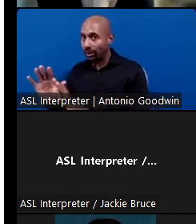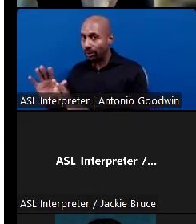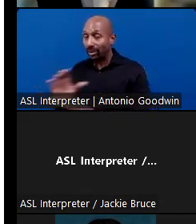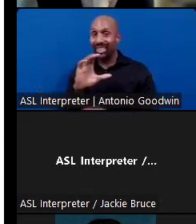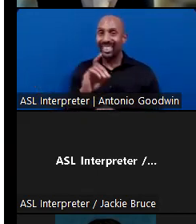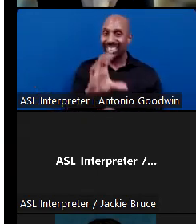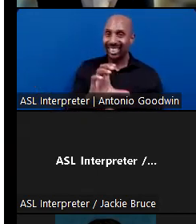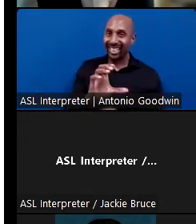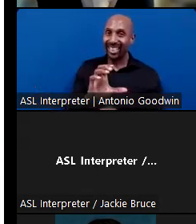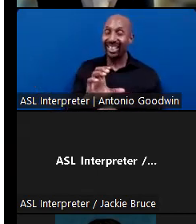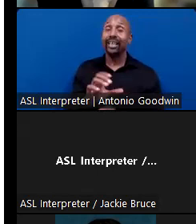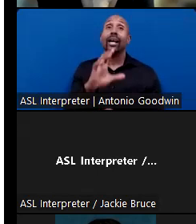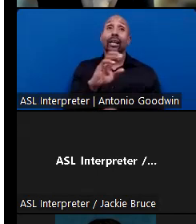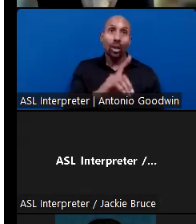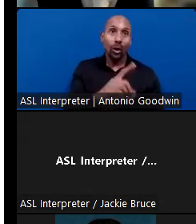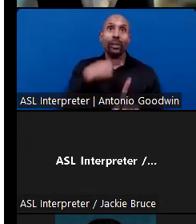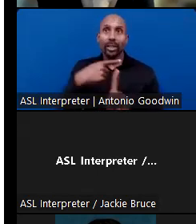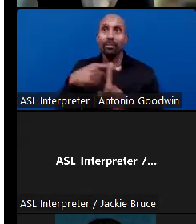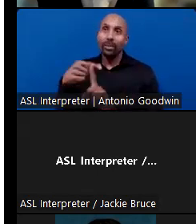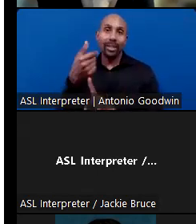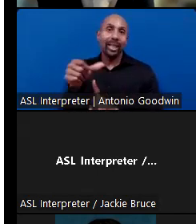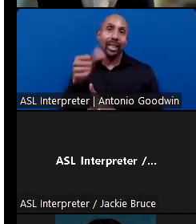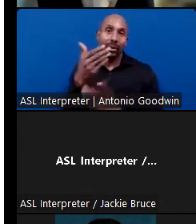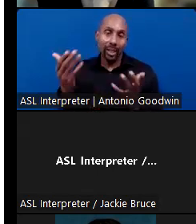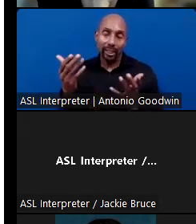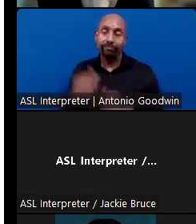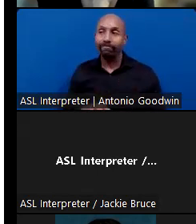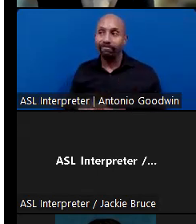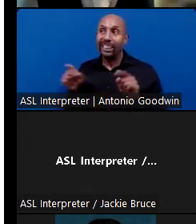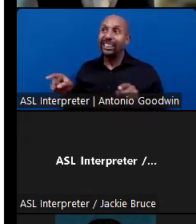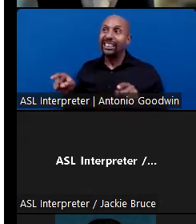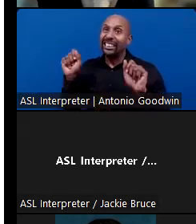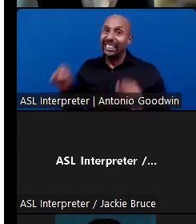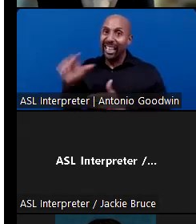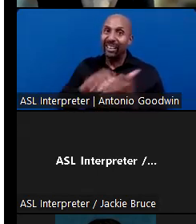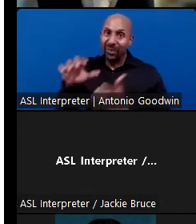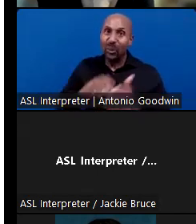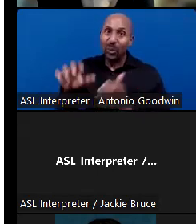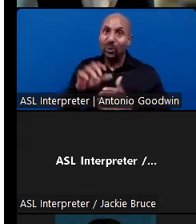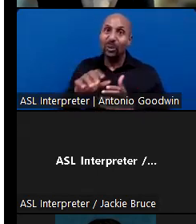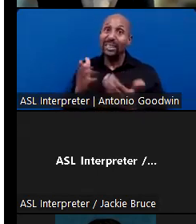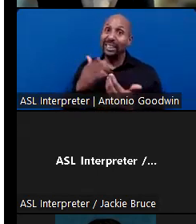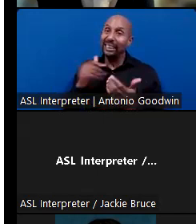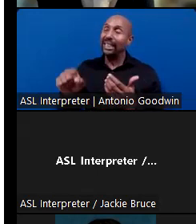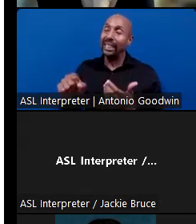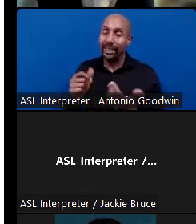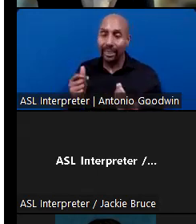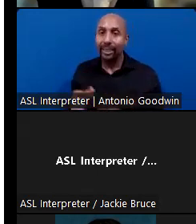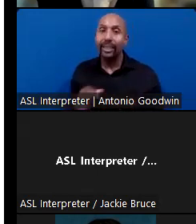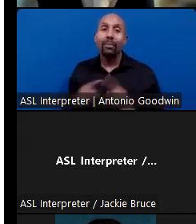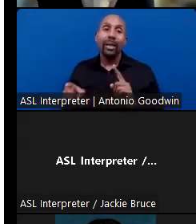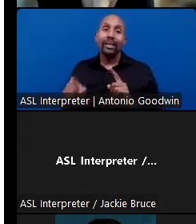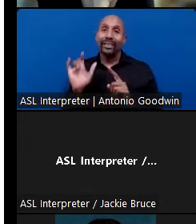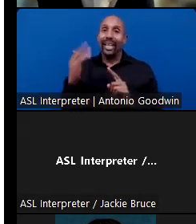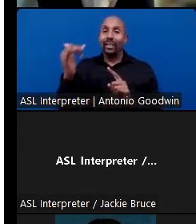And we obviously are not on the same page, so that gets confusing. But this is why we are considered medium